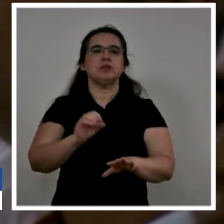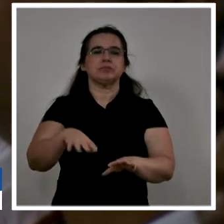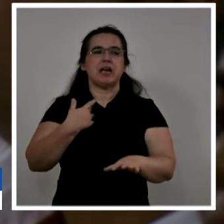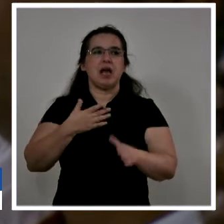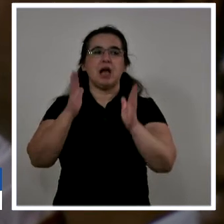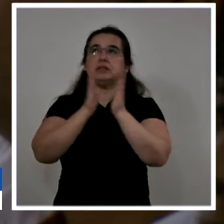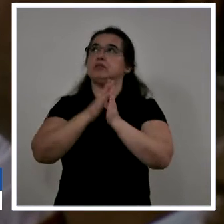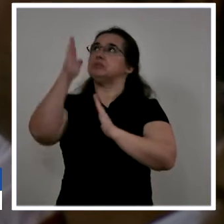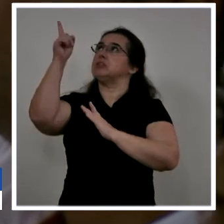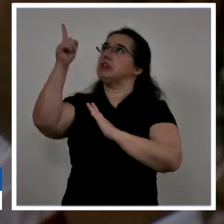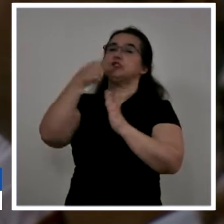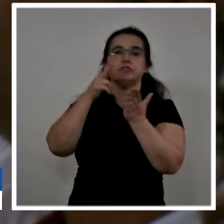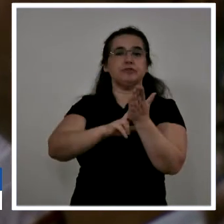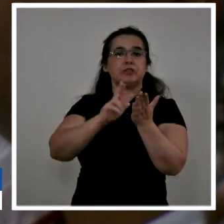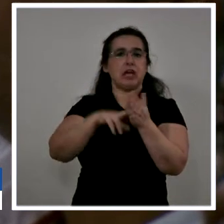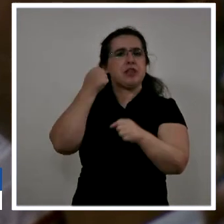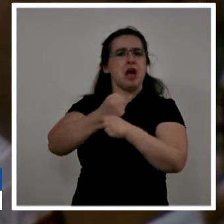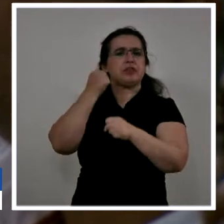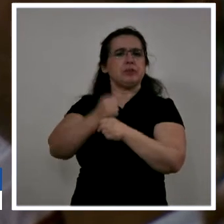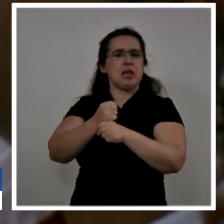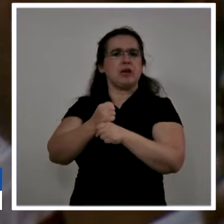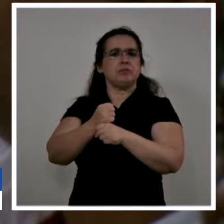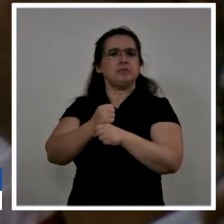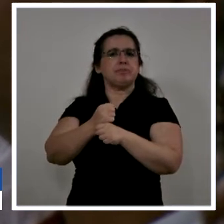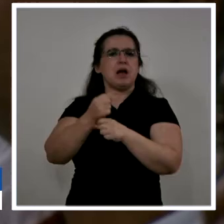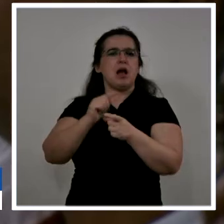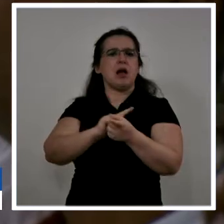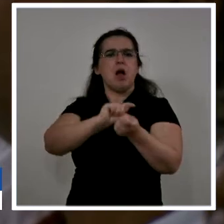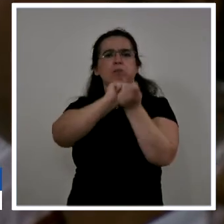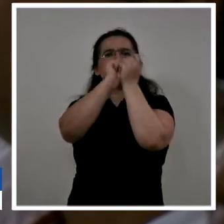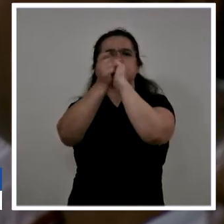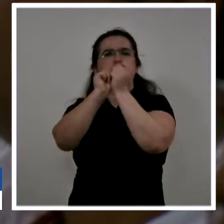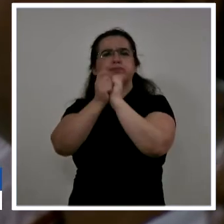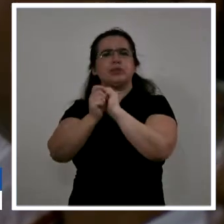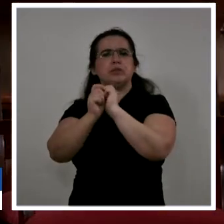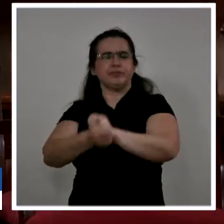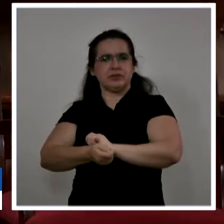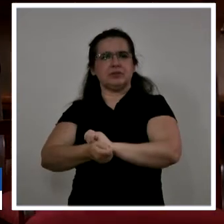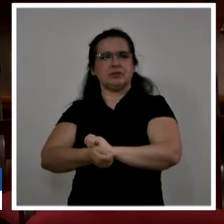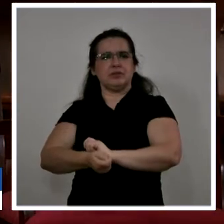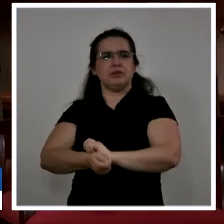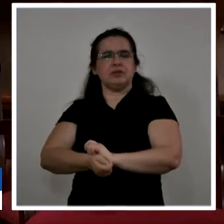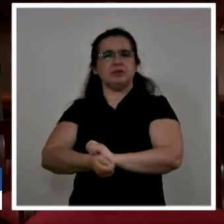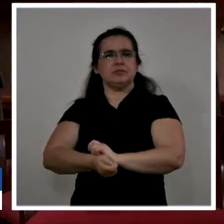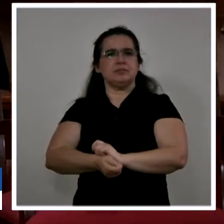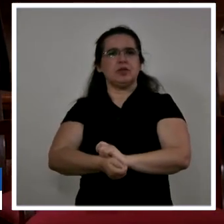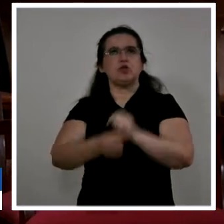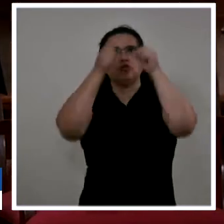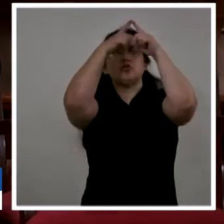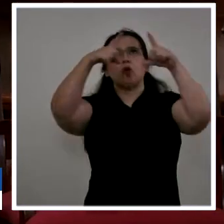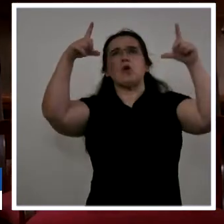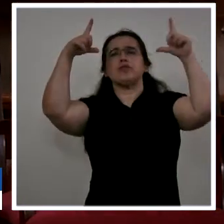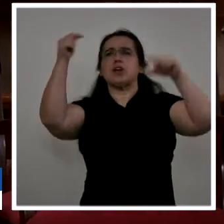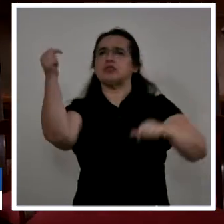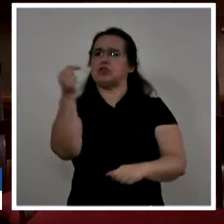na verdade, ele está a trabalhar para se opor. Opposing all those negative influences that have been coming into this world. Para